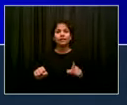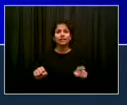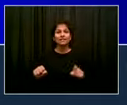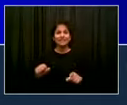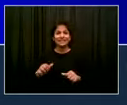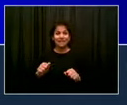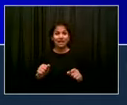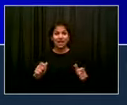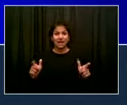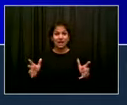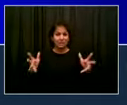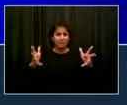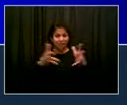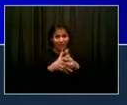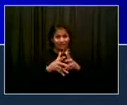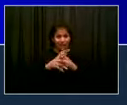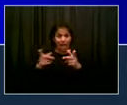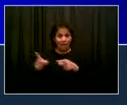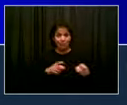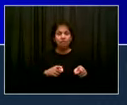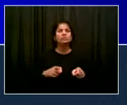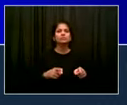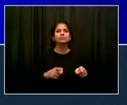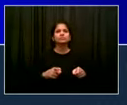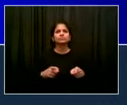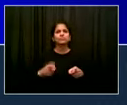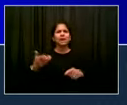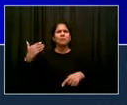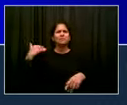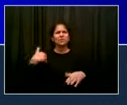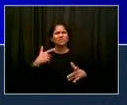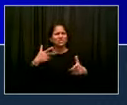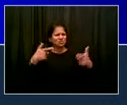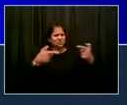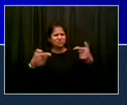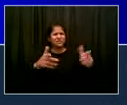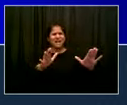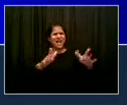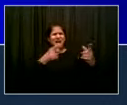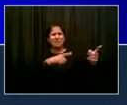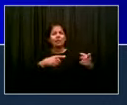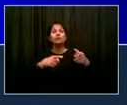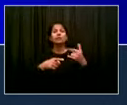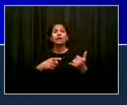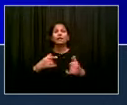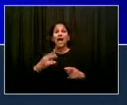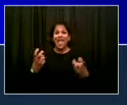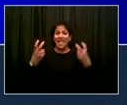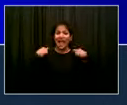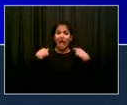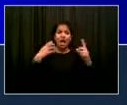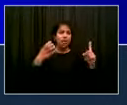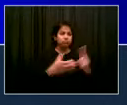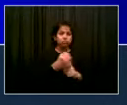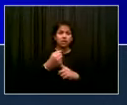takedown and there has been a shooting problem, we see a fast decrease in shootings, 30-40% or more